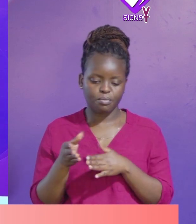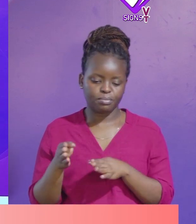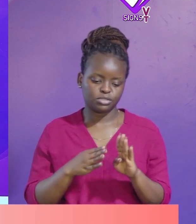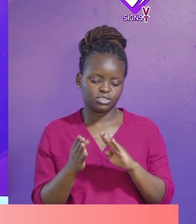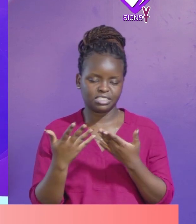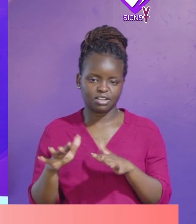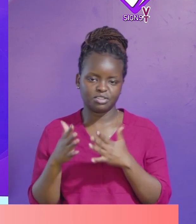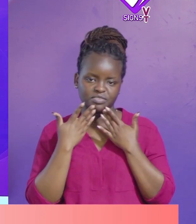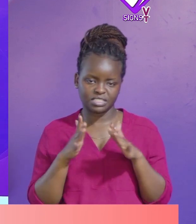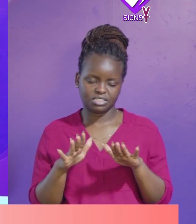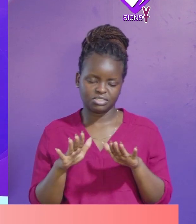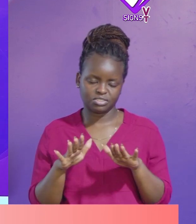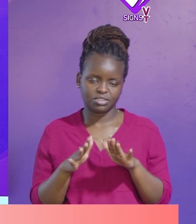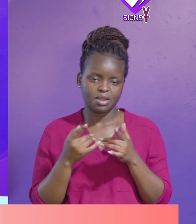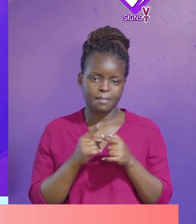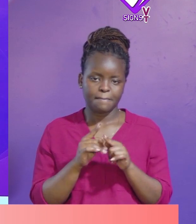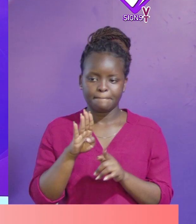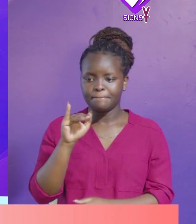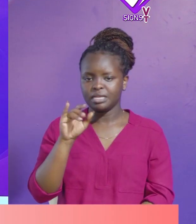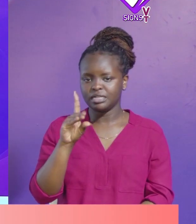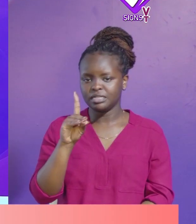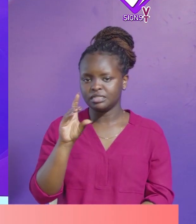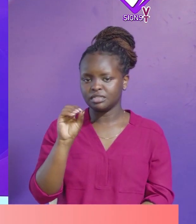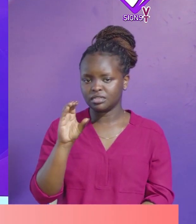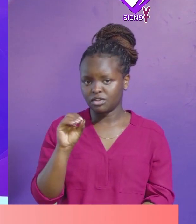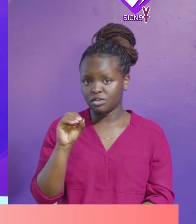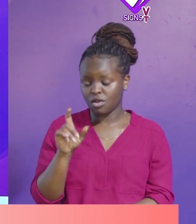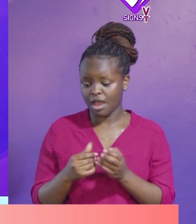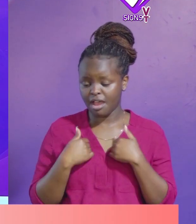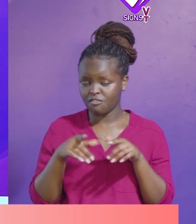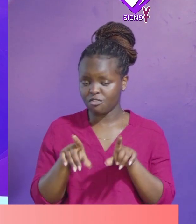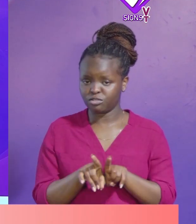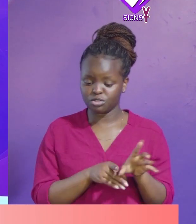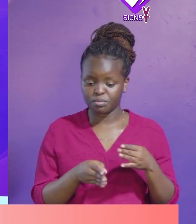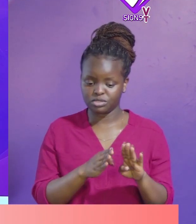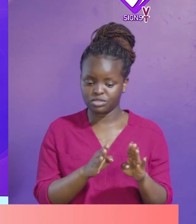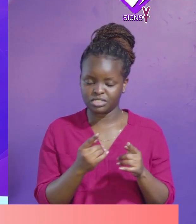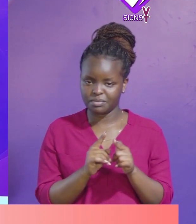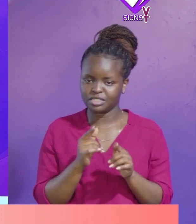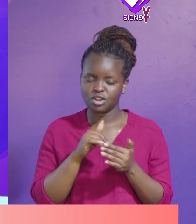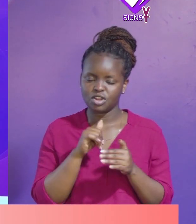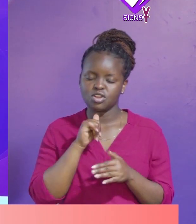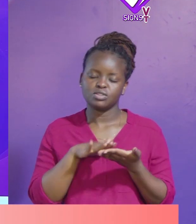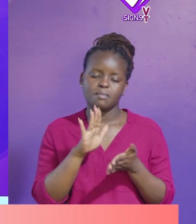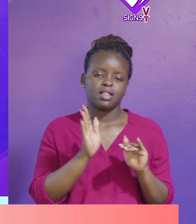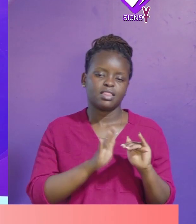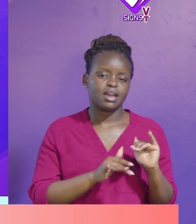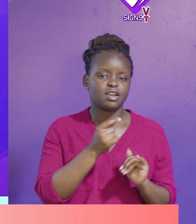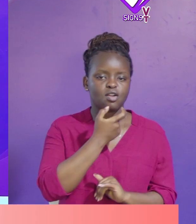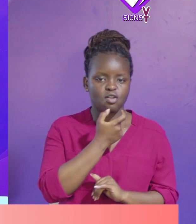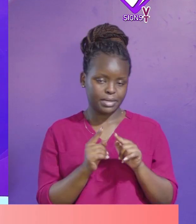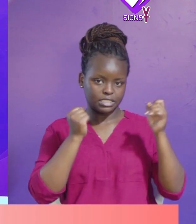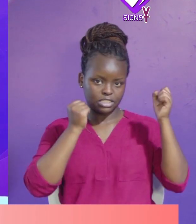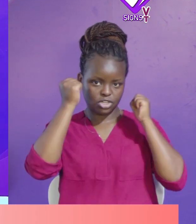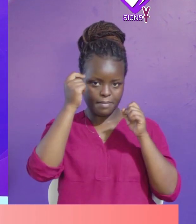them, but not more than that of Gor Mahia, and I think Gor Mahia needed to reset again and make sure that the squad clicks